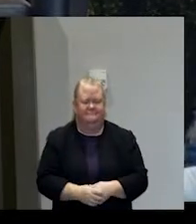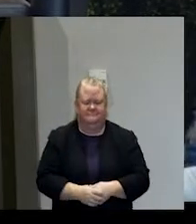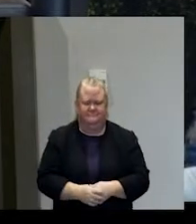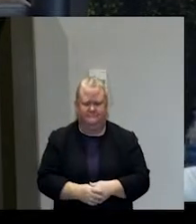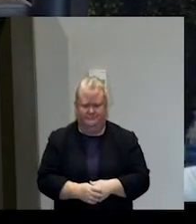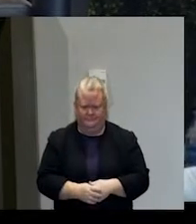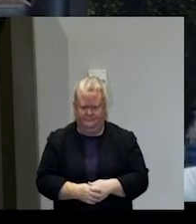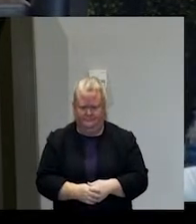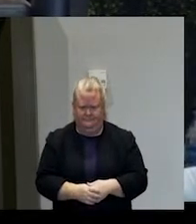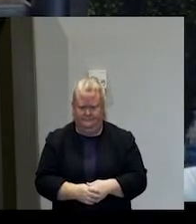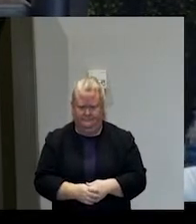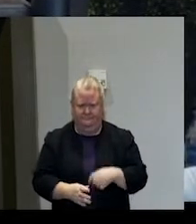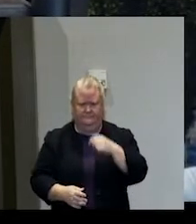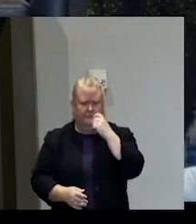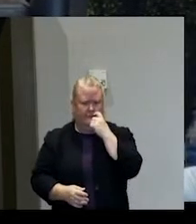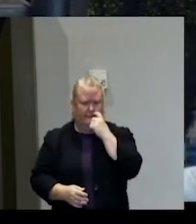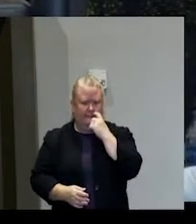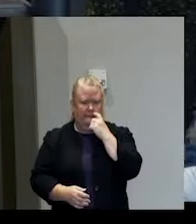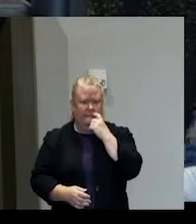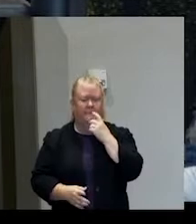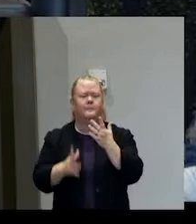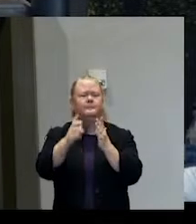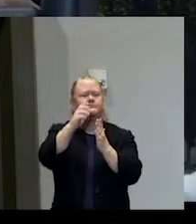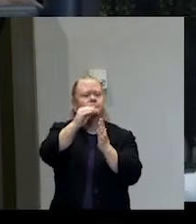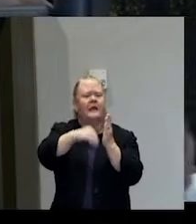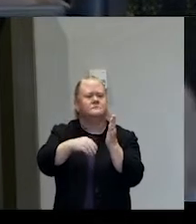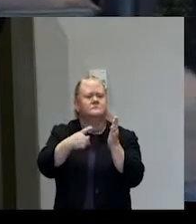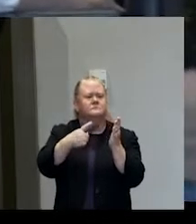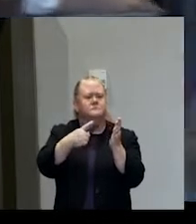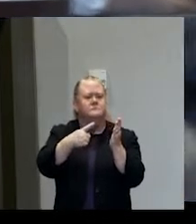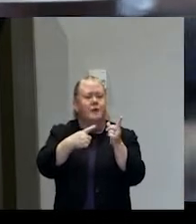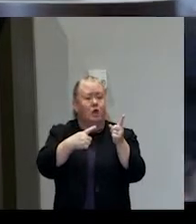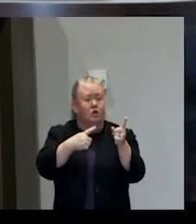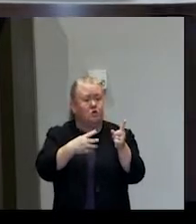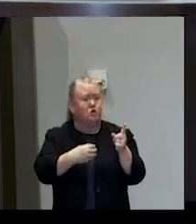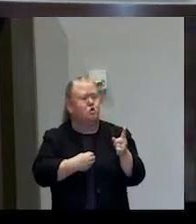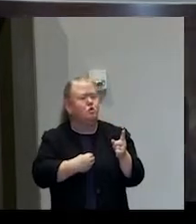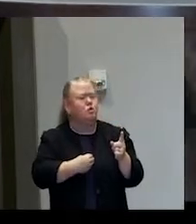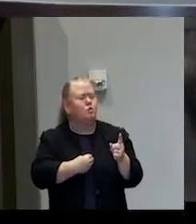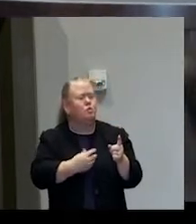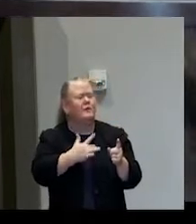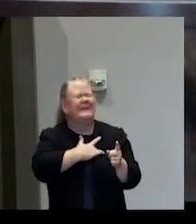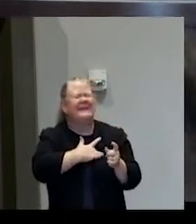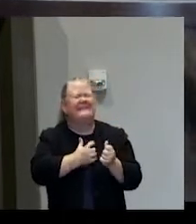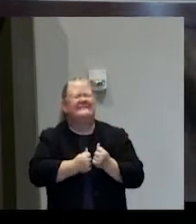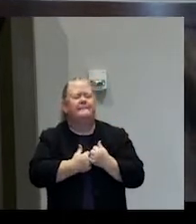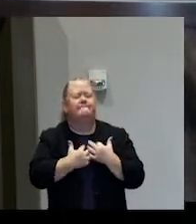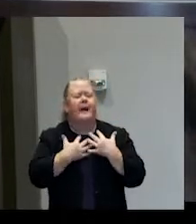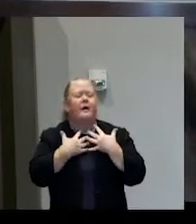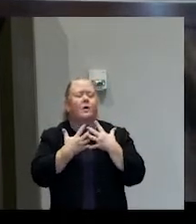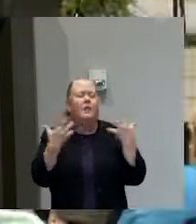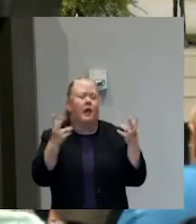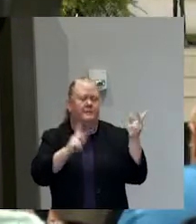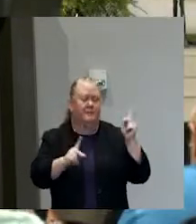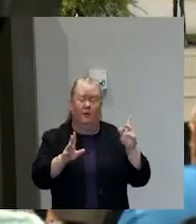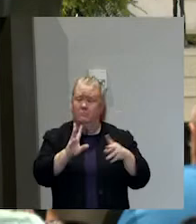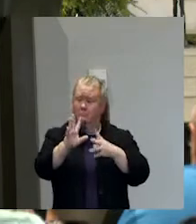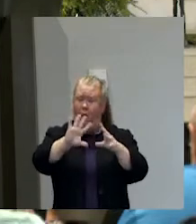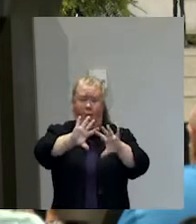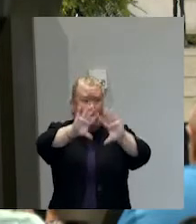Yeah. Let's flip the script on that question. You inspire a lot of people all over the